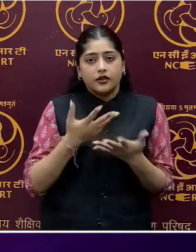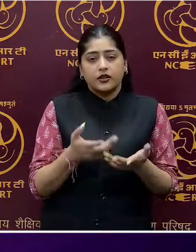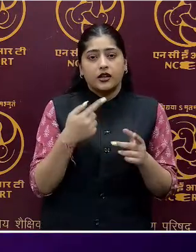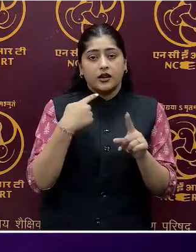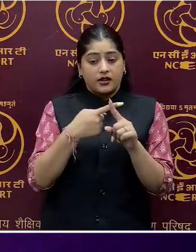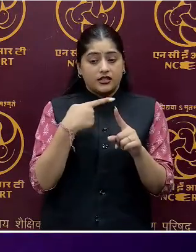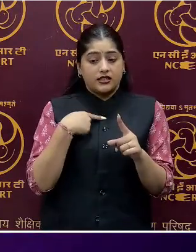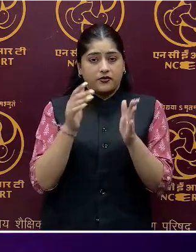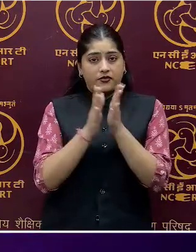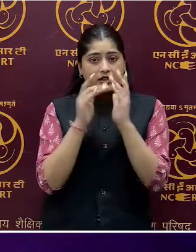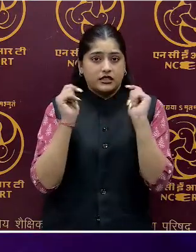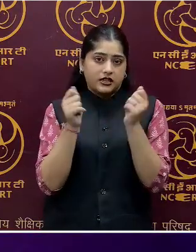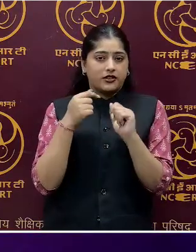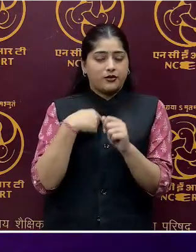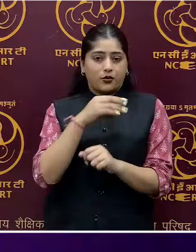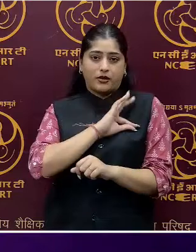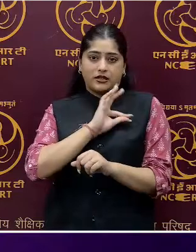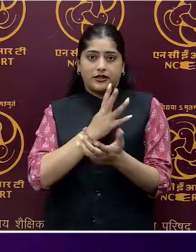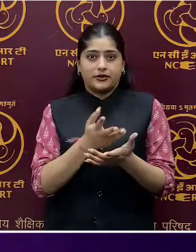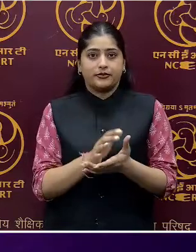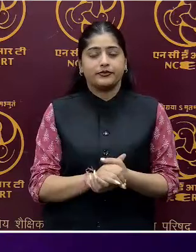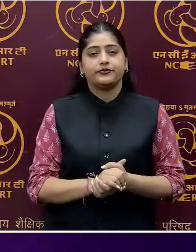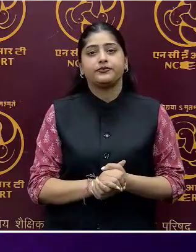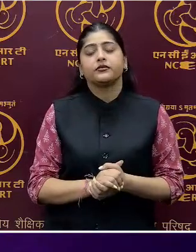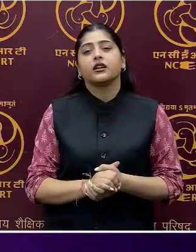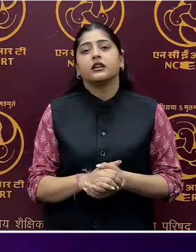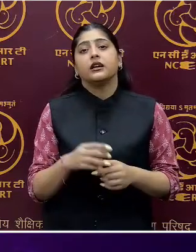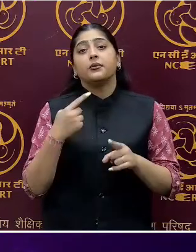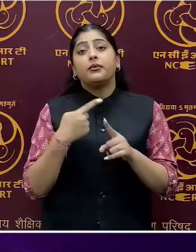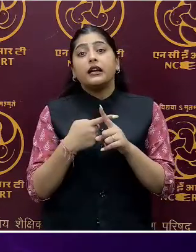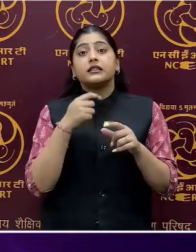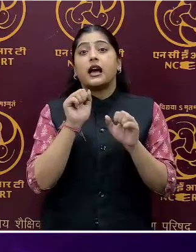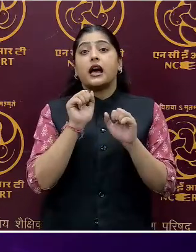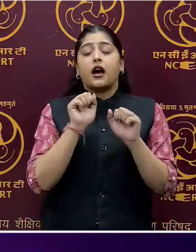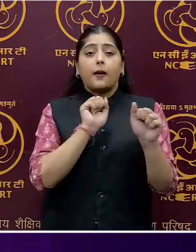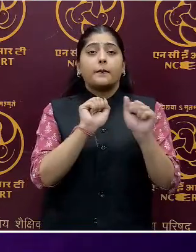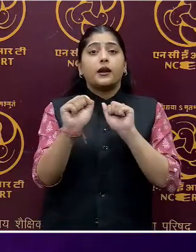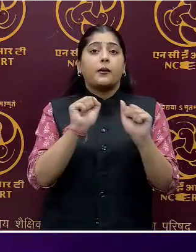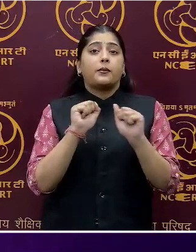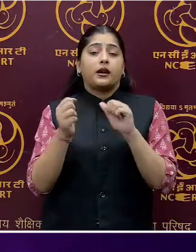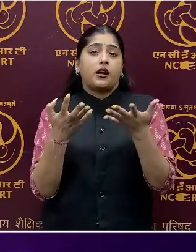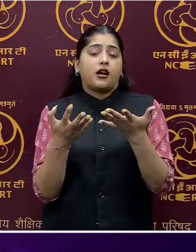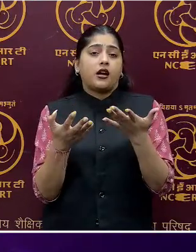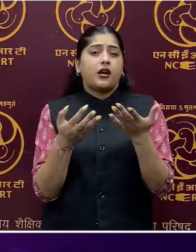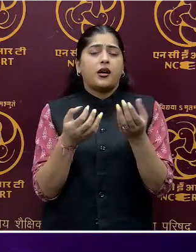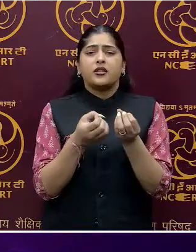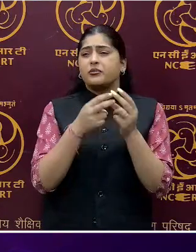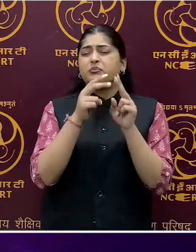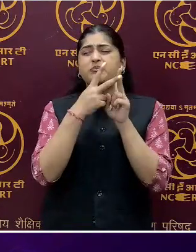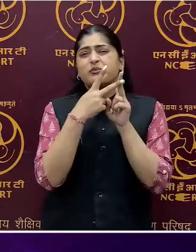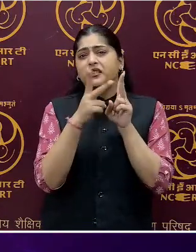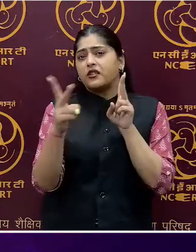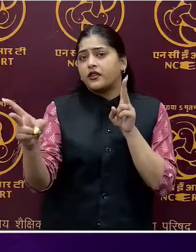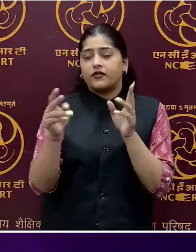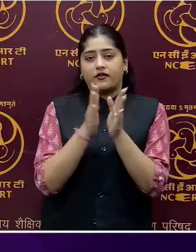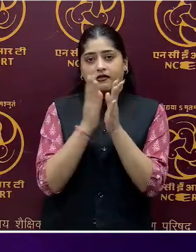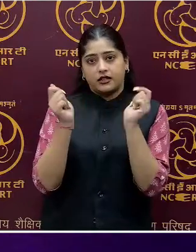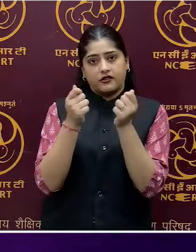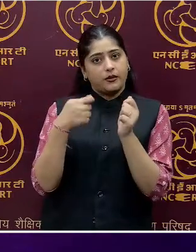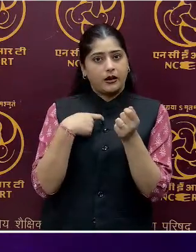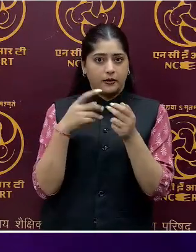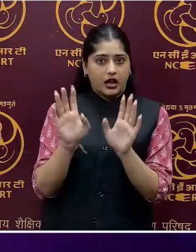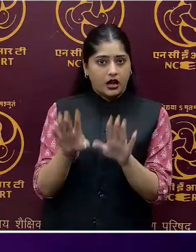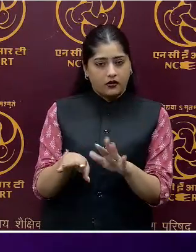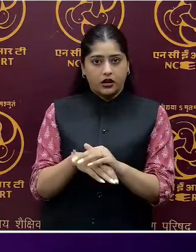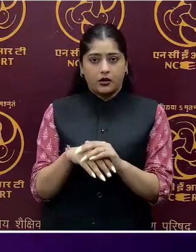that I enjoy most. Great. So our students can also let us know that there are so many other festivals also, as we have talked about